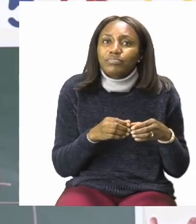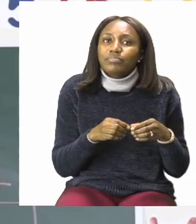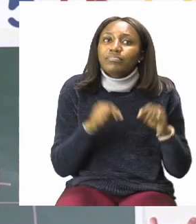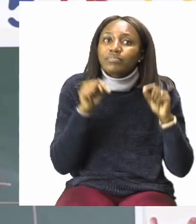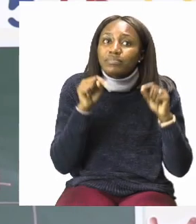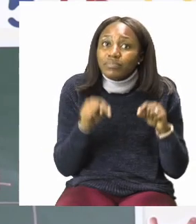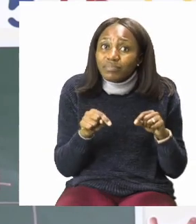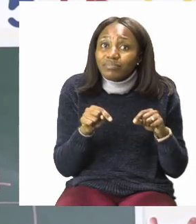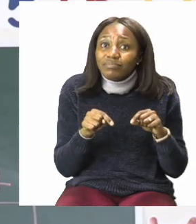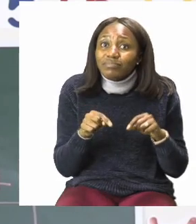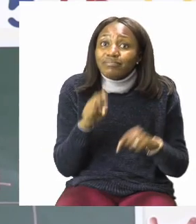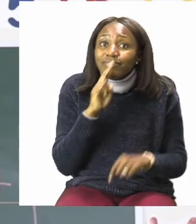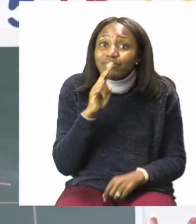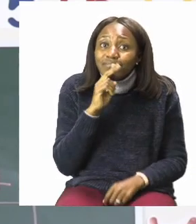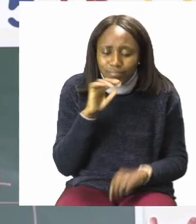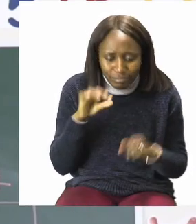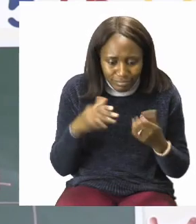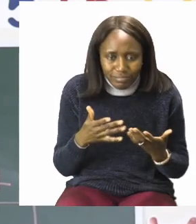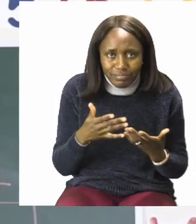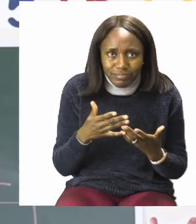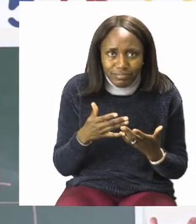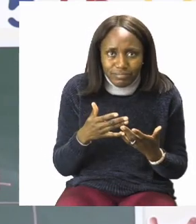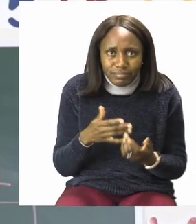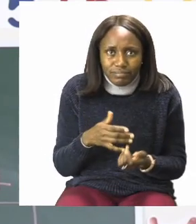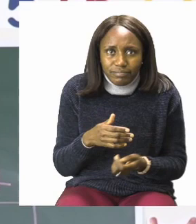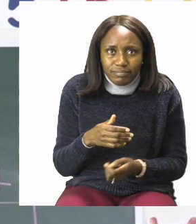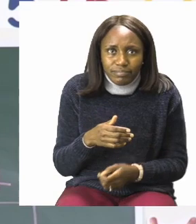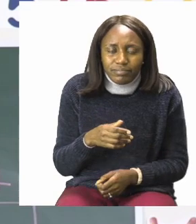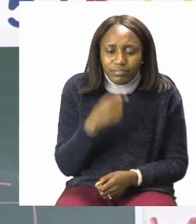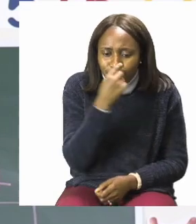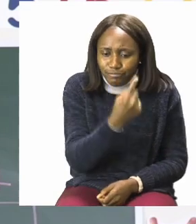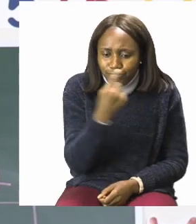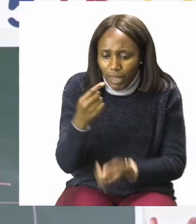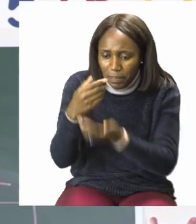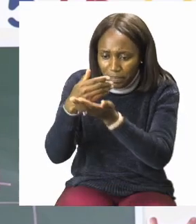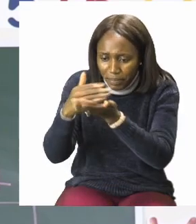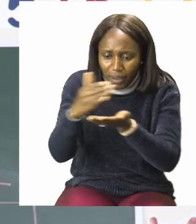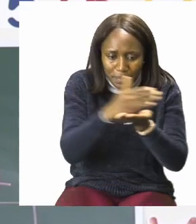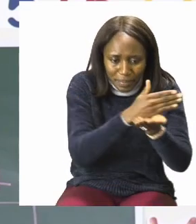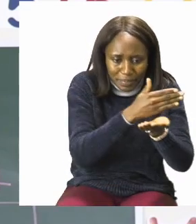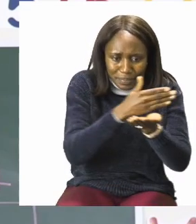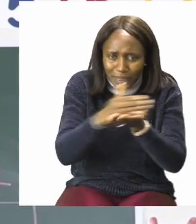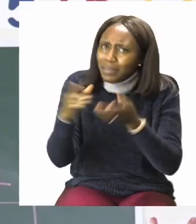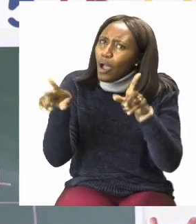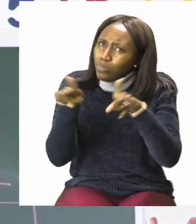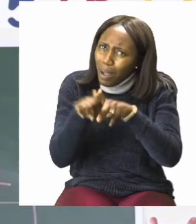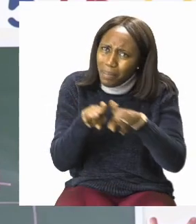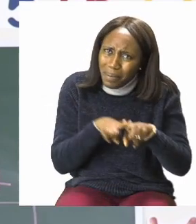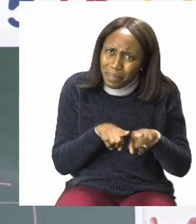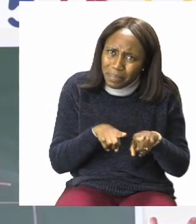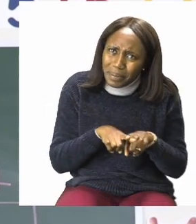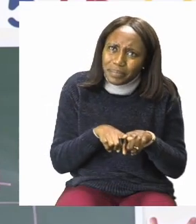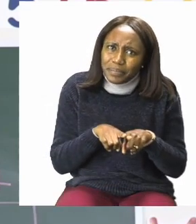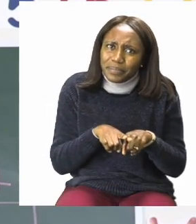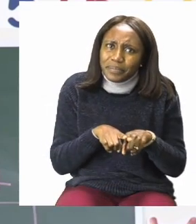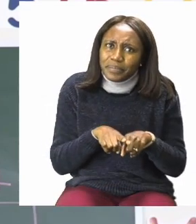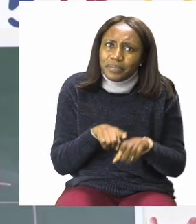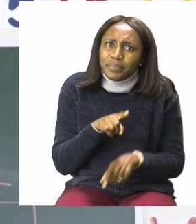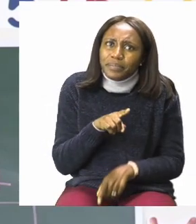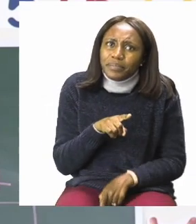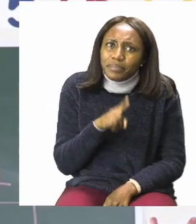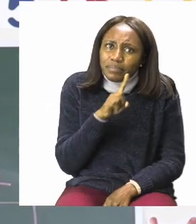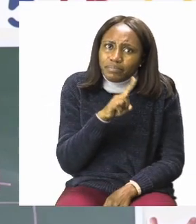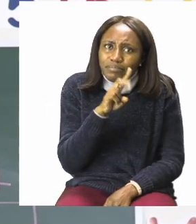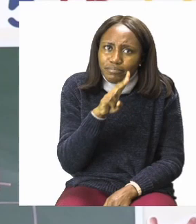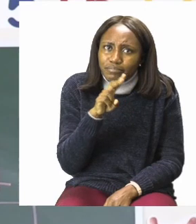be finding our answer. How? By making sure that each and every set has the same amount. So if I have 1,